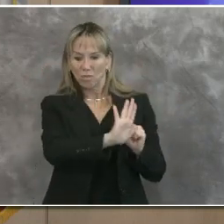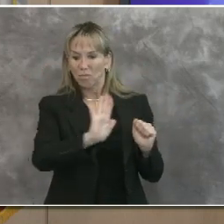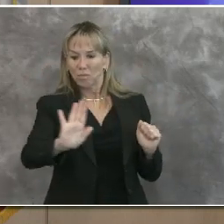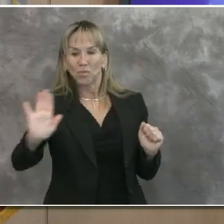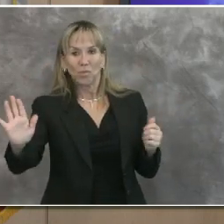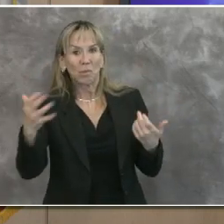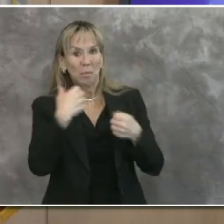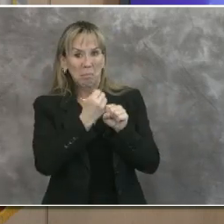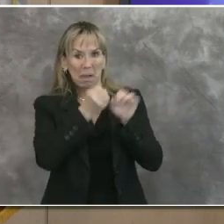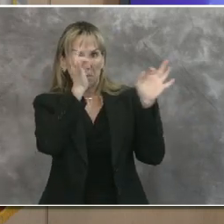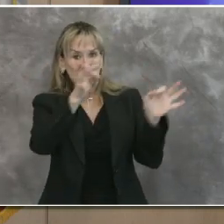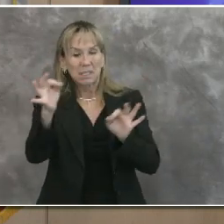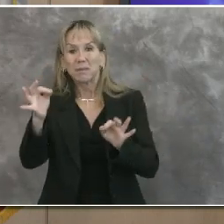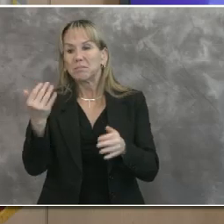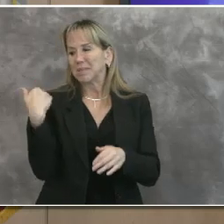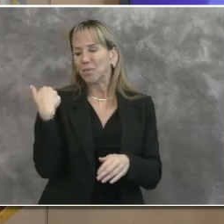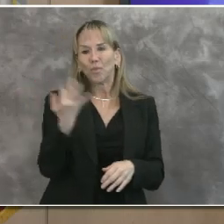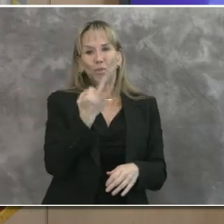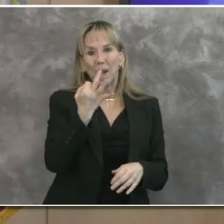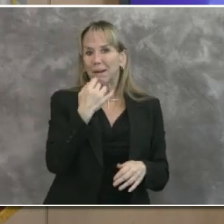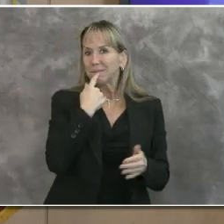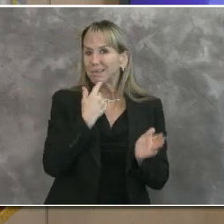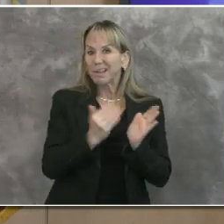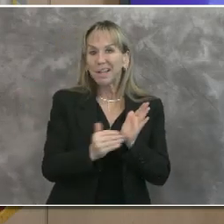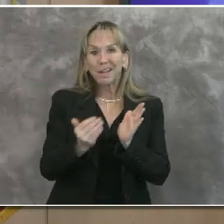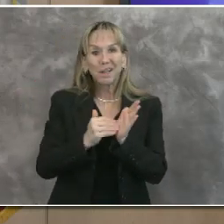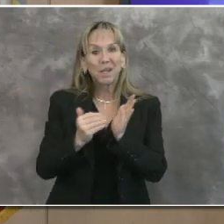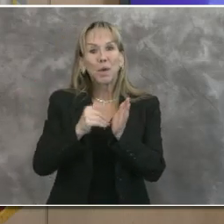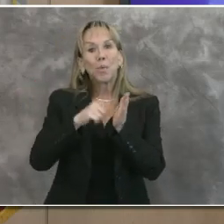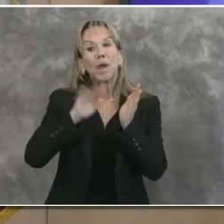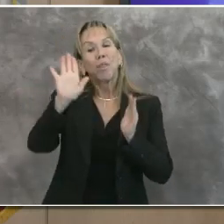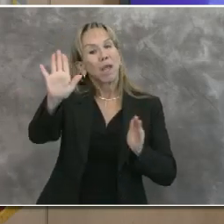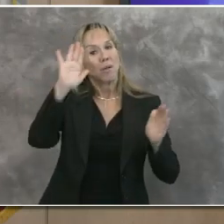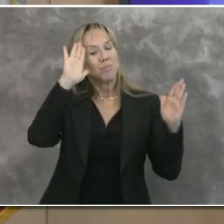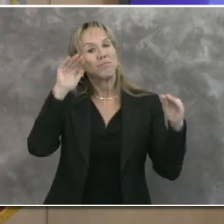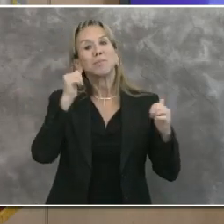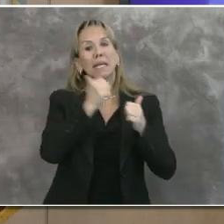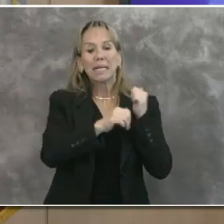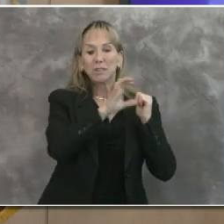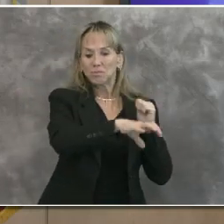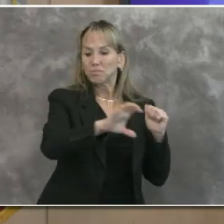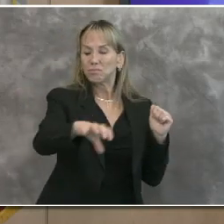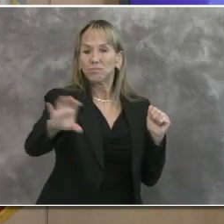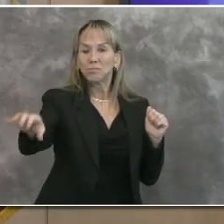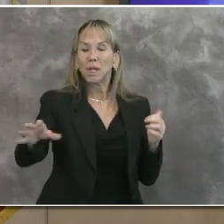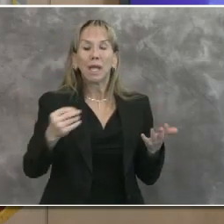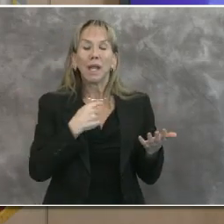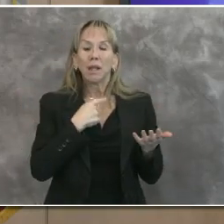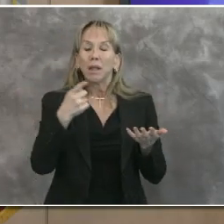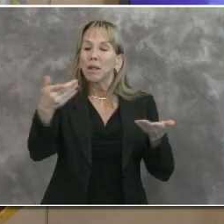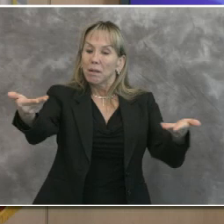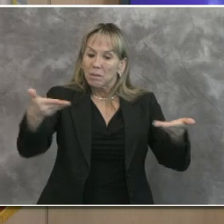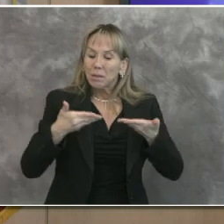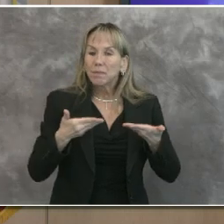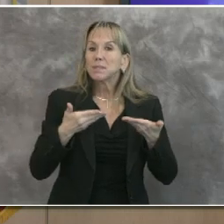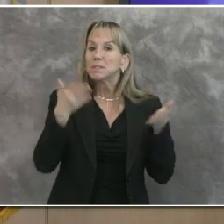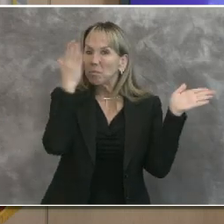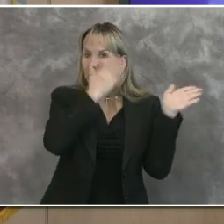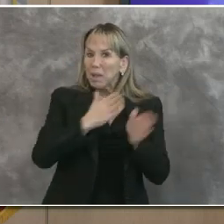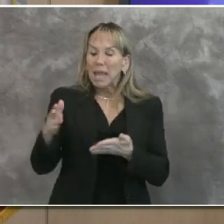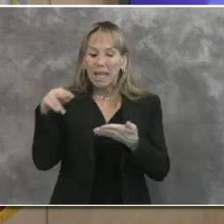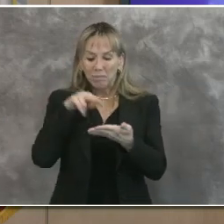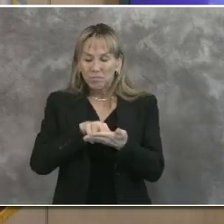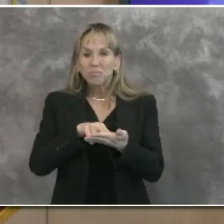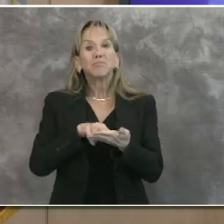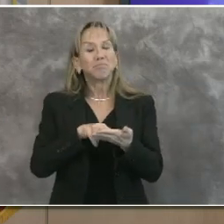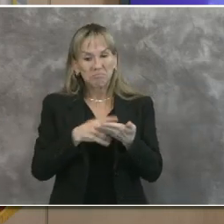back to Friday, we said multiple times that each city could do it on their timeline. But we were presented a plan from the working group of coastal mayors. We were